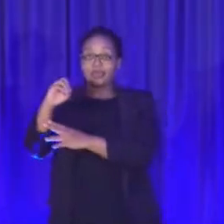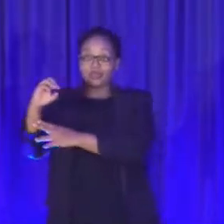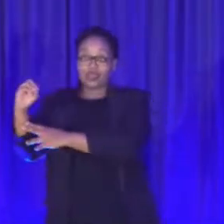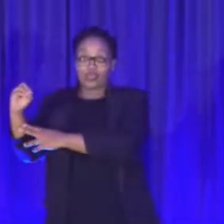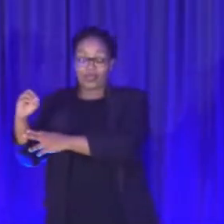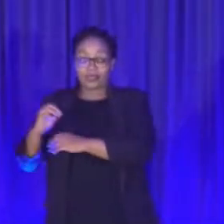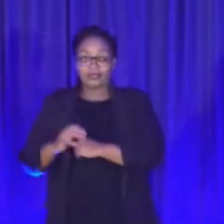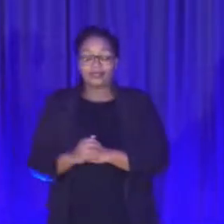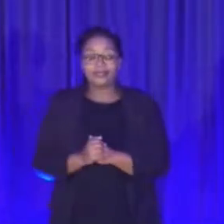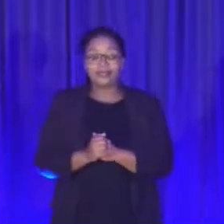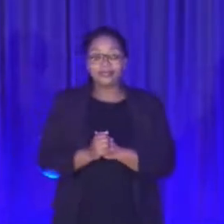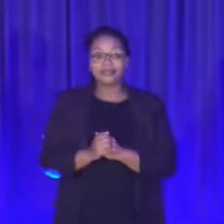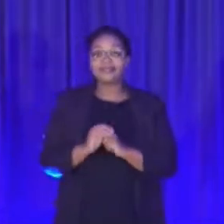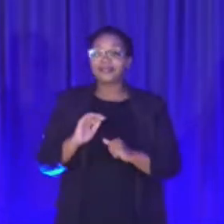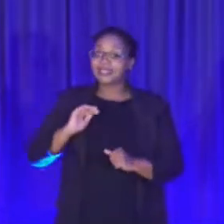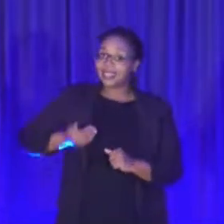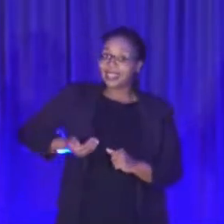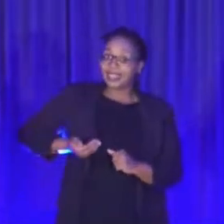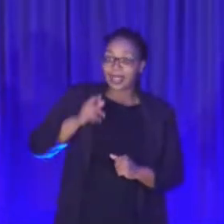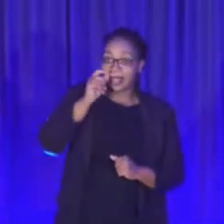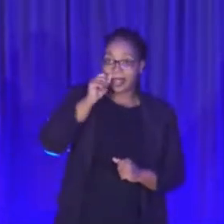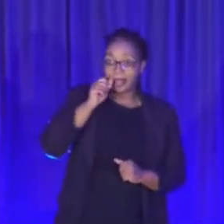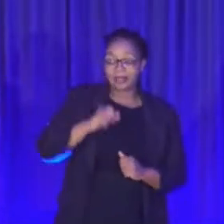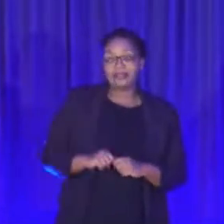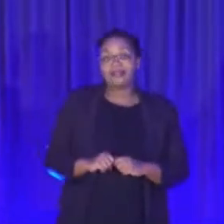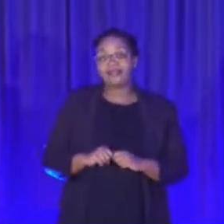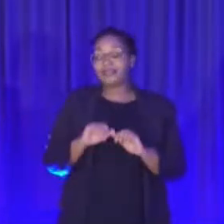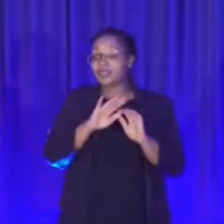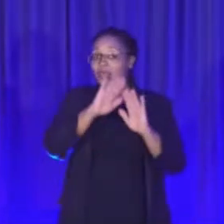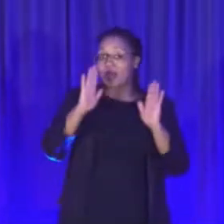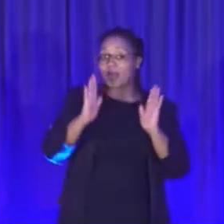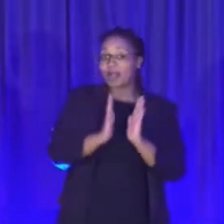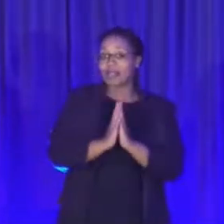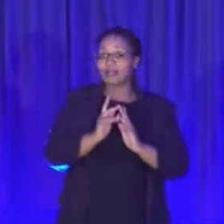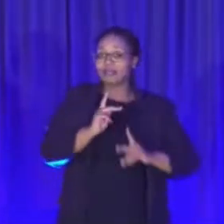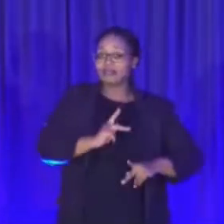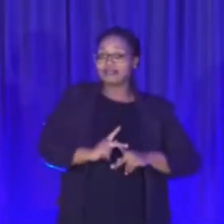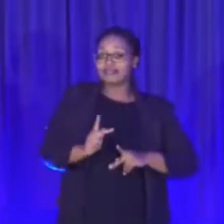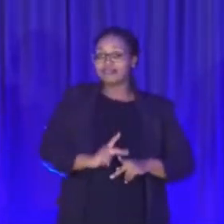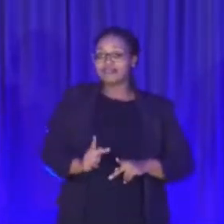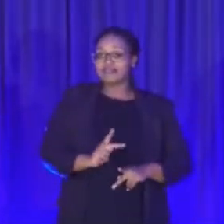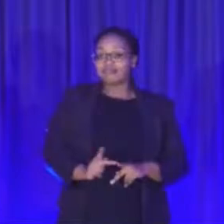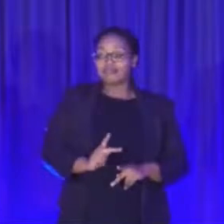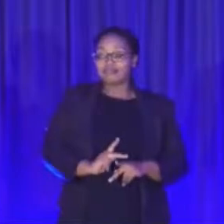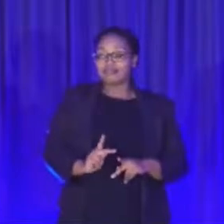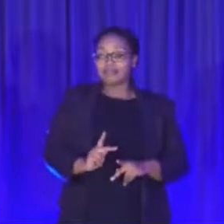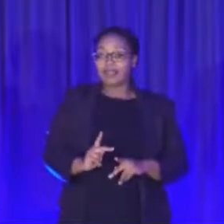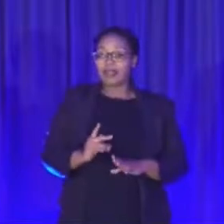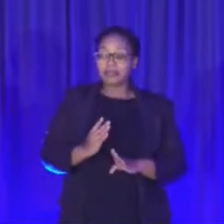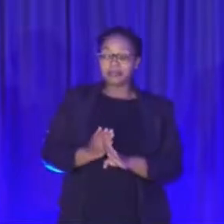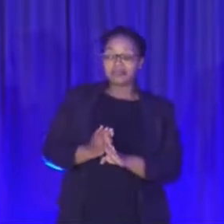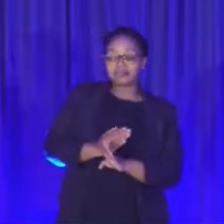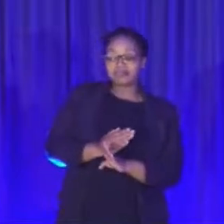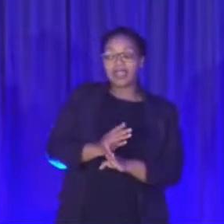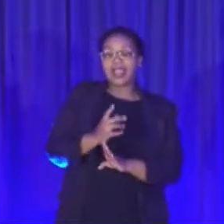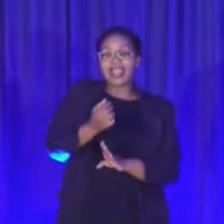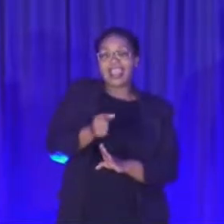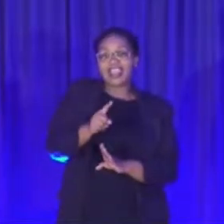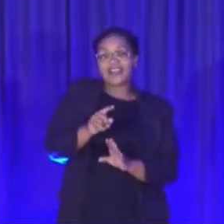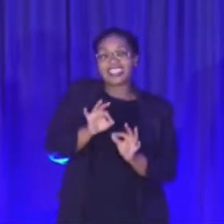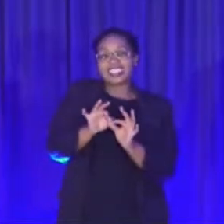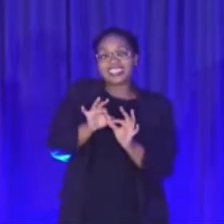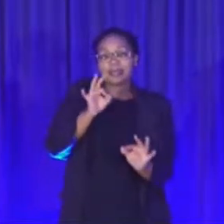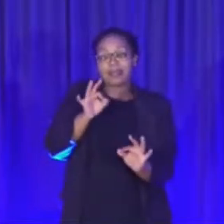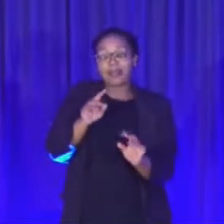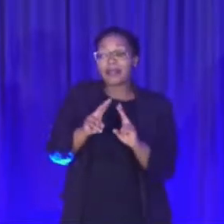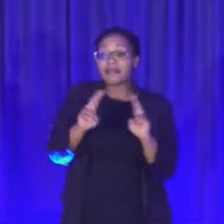Ladies and gentlemen, at the heart of all these preparations lies a simple but